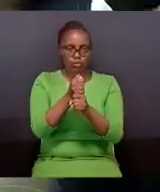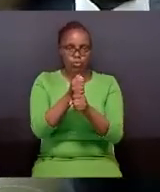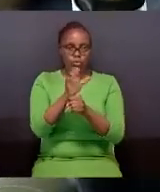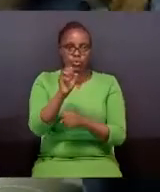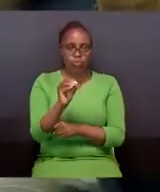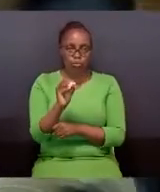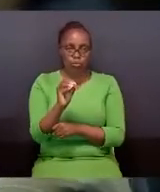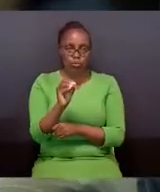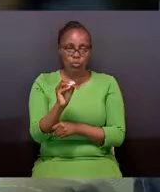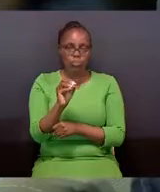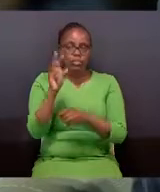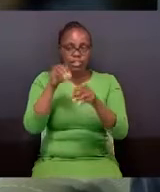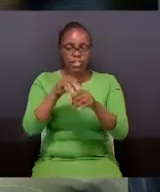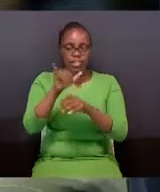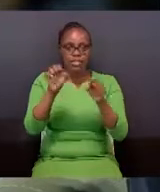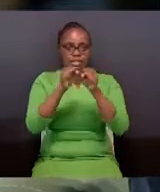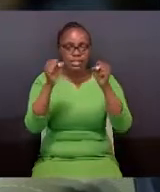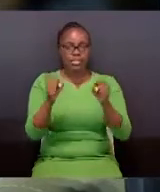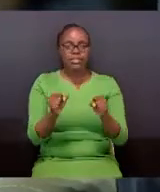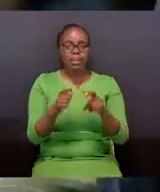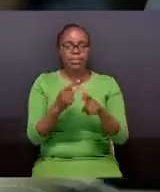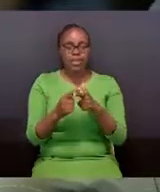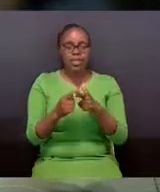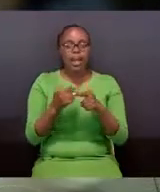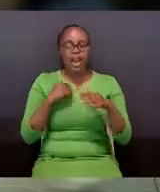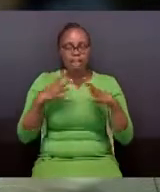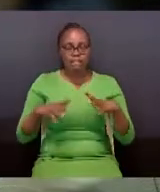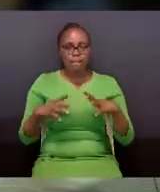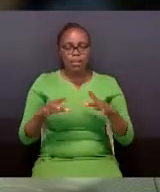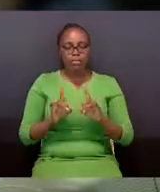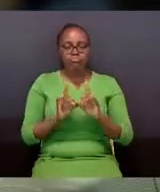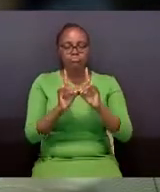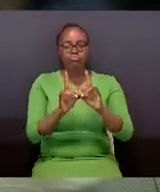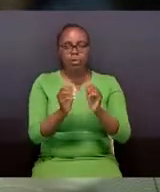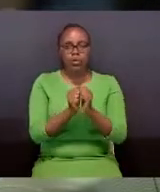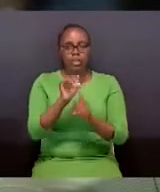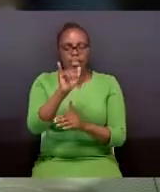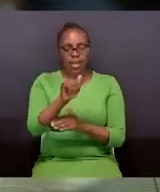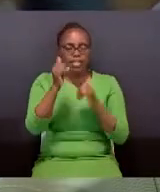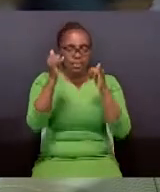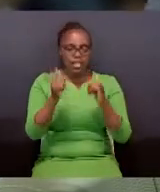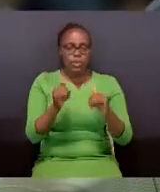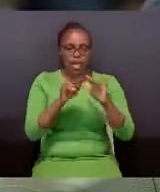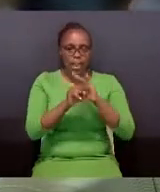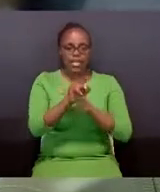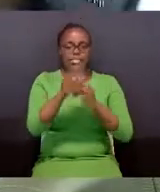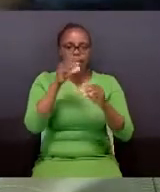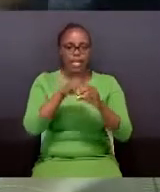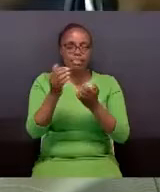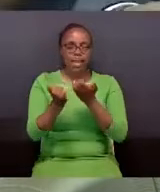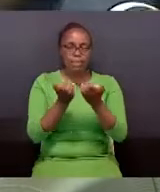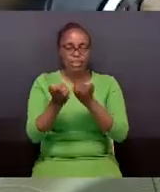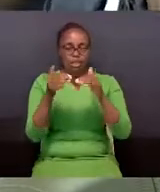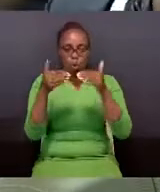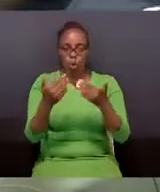So in the system, there are people who accompany these new entrants into business or who